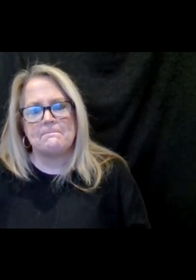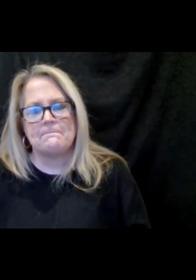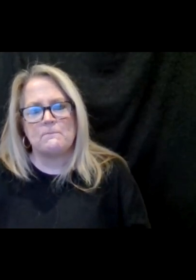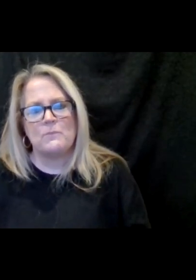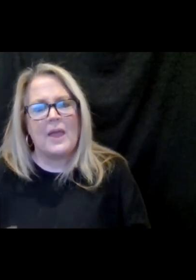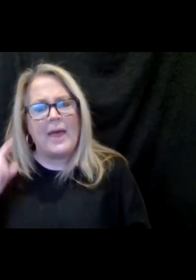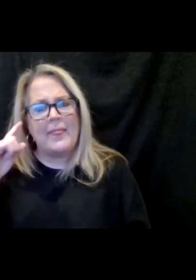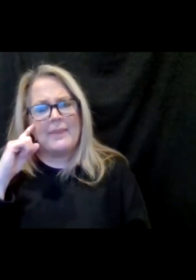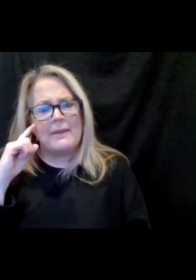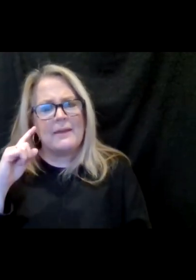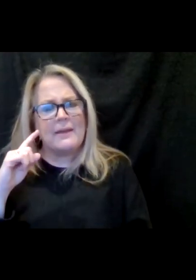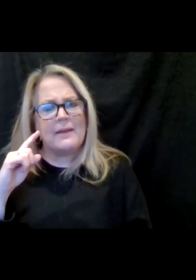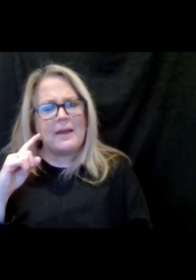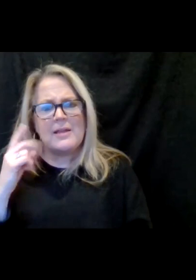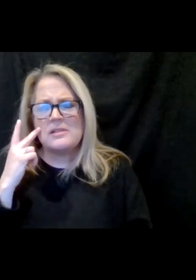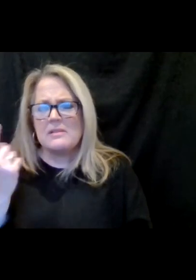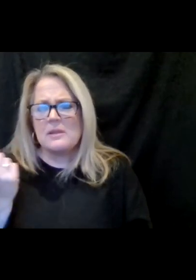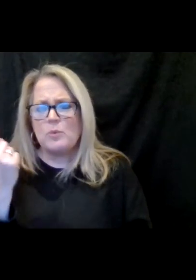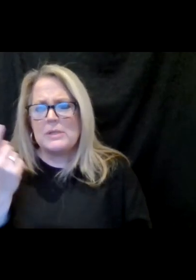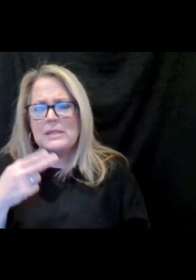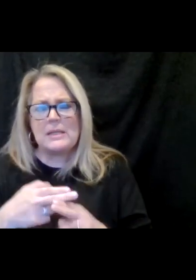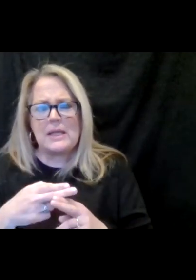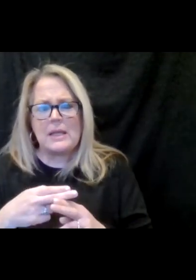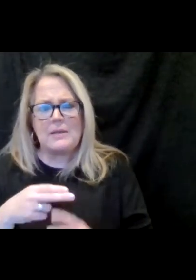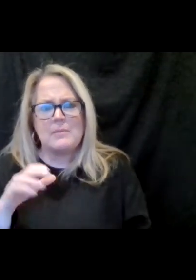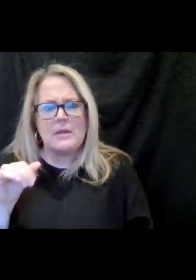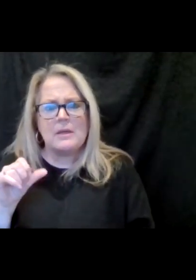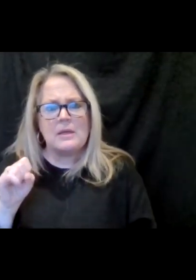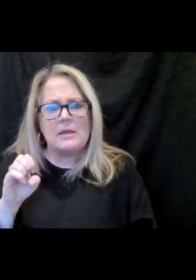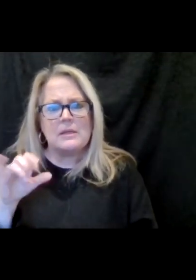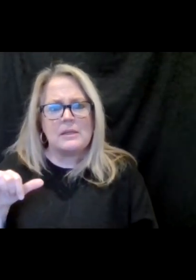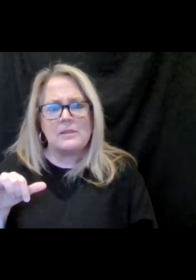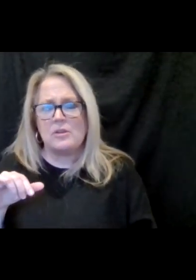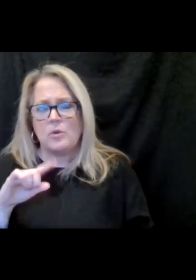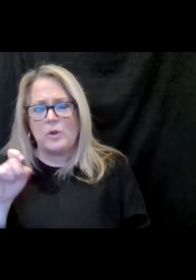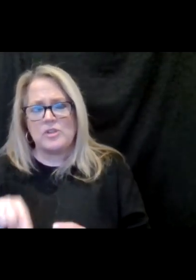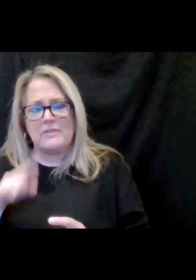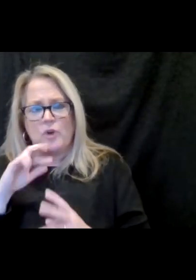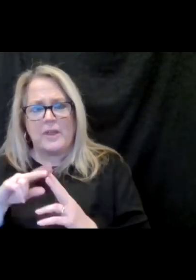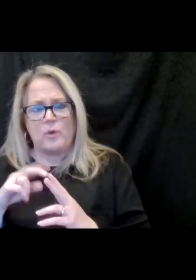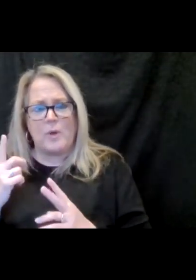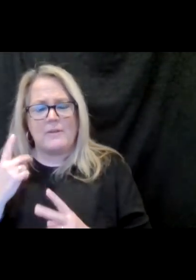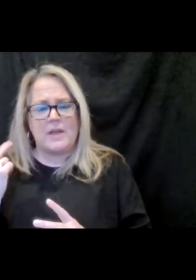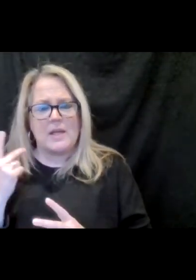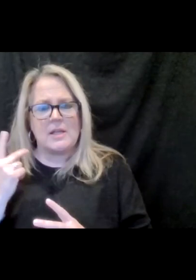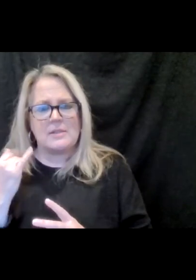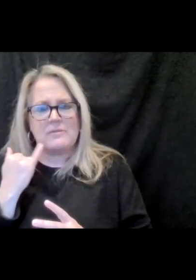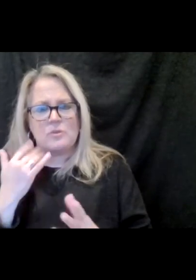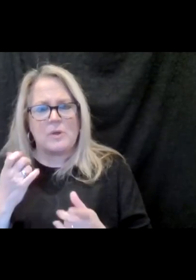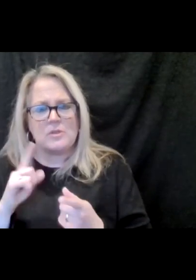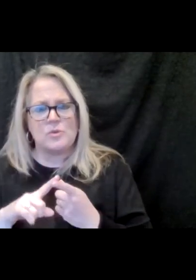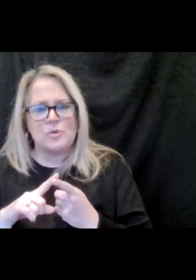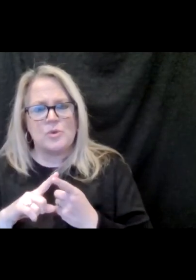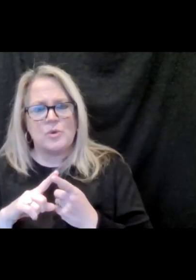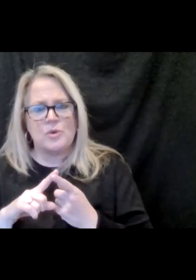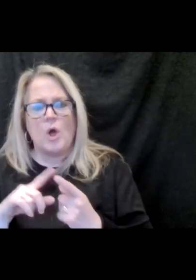I think Casey, I saw your name pop up. If you're back to him, there's questions for either one of us, if she dares turn on her camera.